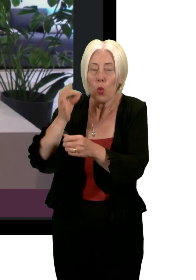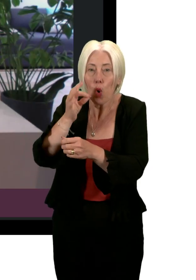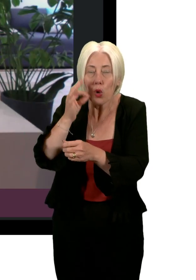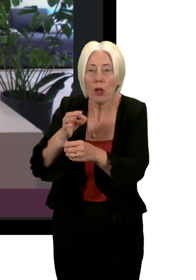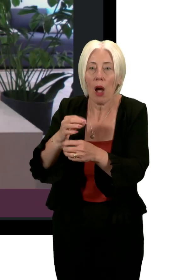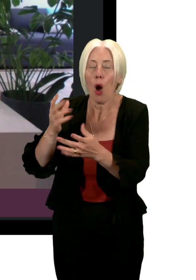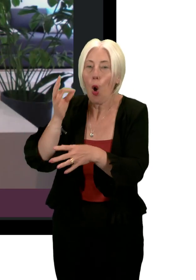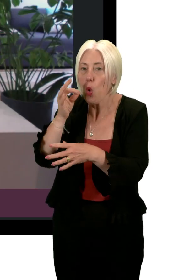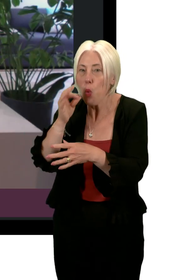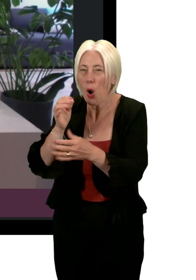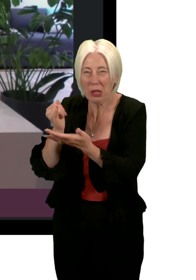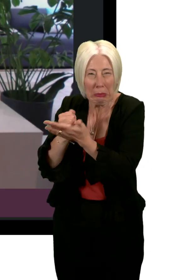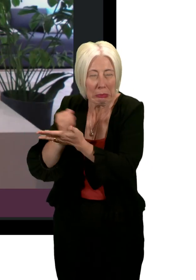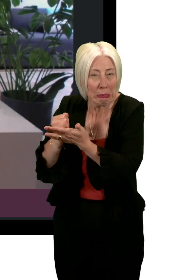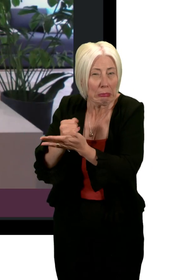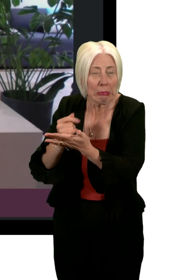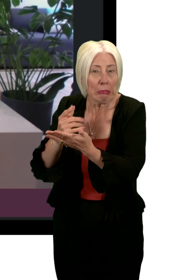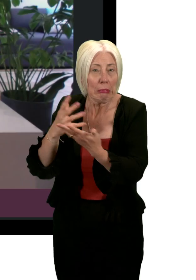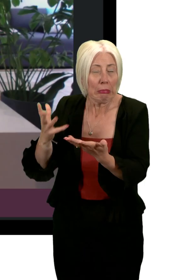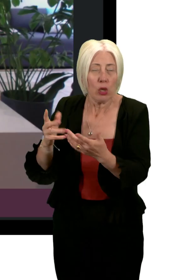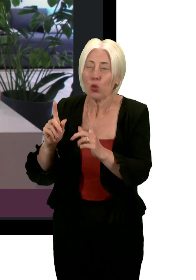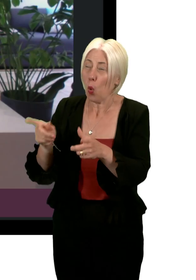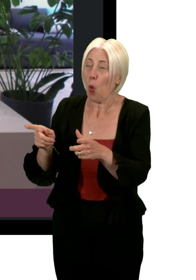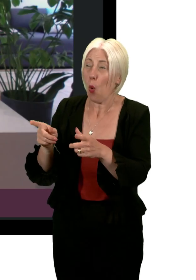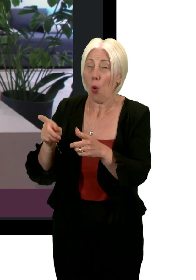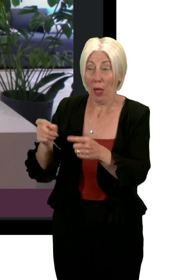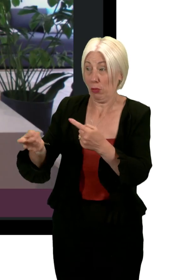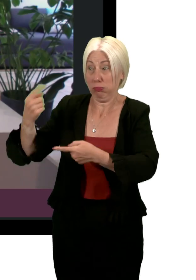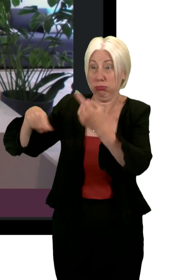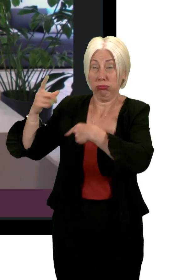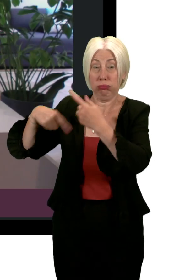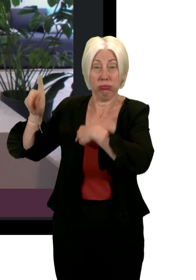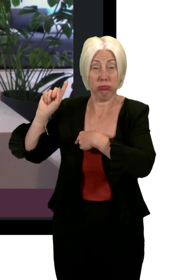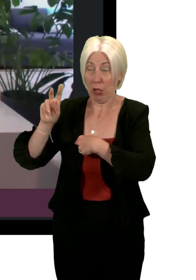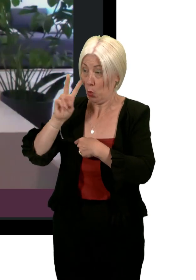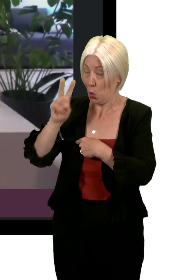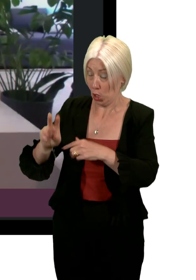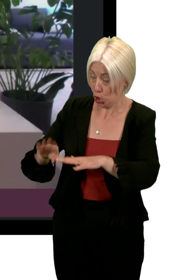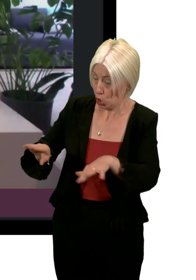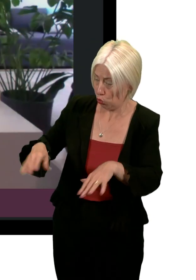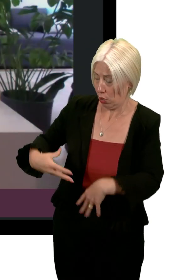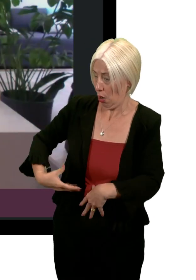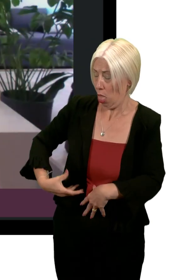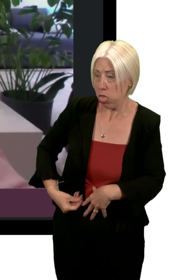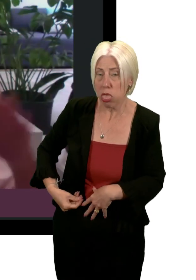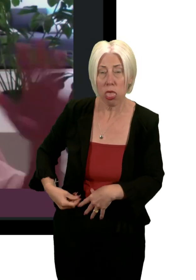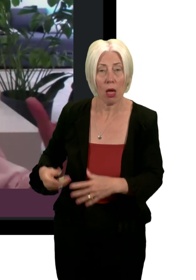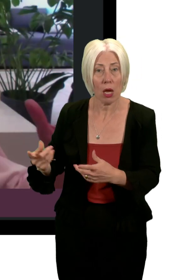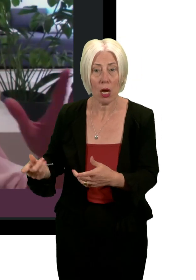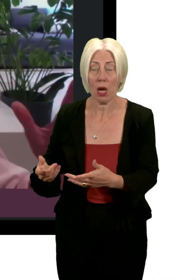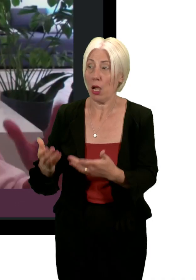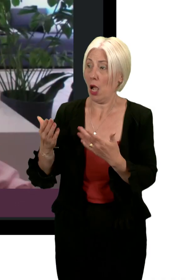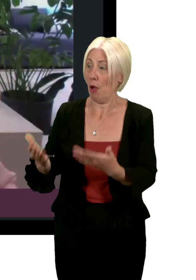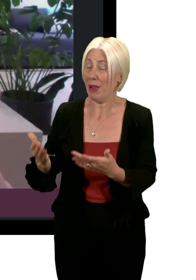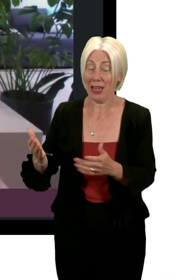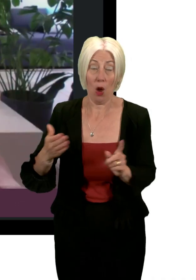actually getting into this field. So children, I was looking at child hunger, I was looking at undernutrition. Now we have the whole spectrum